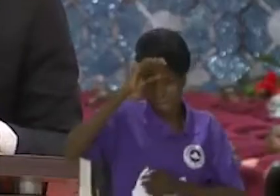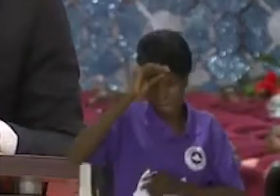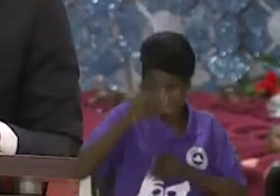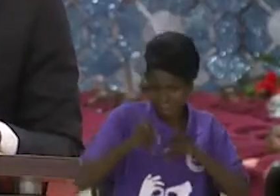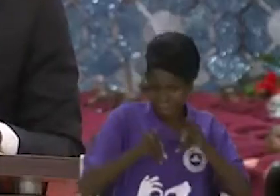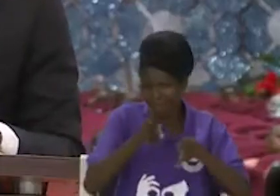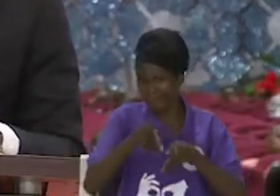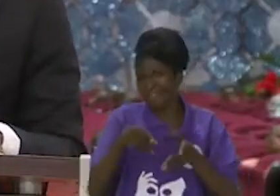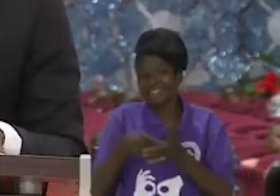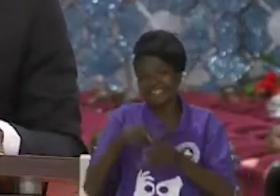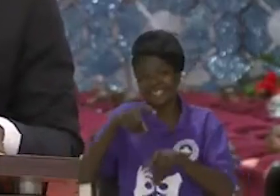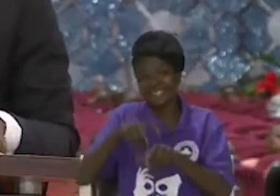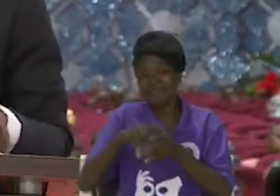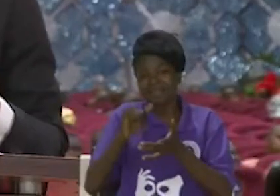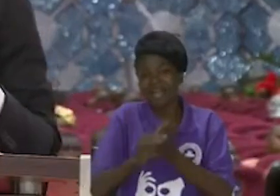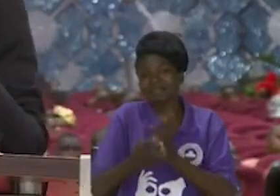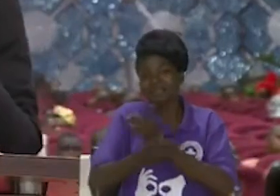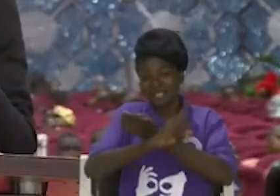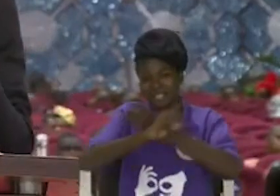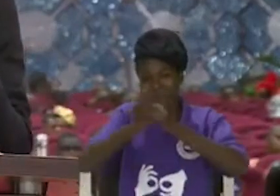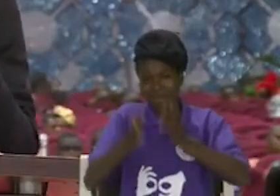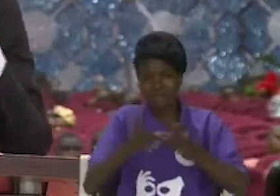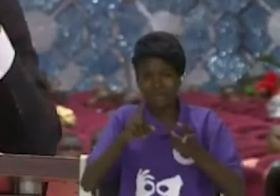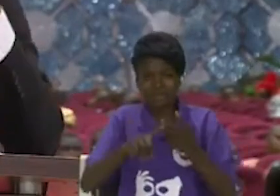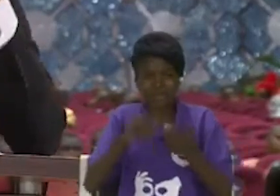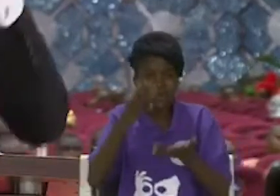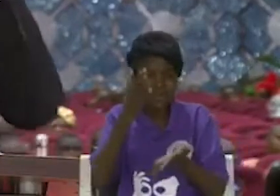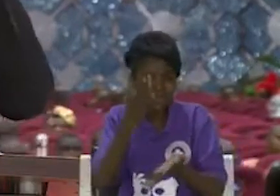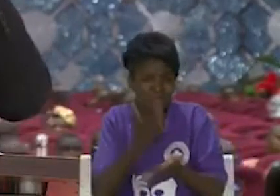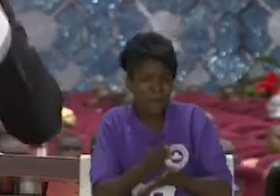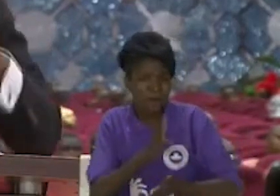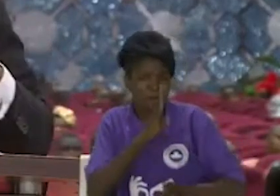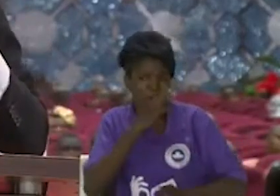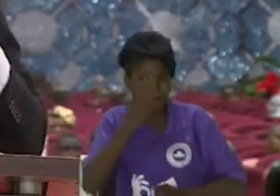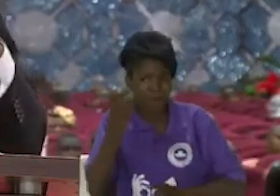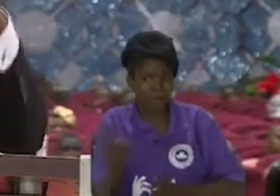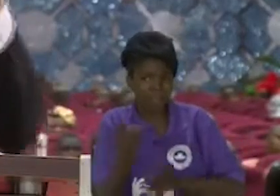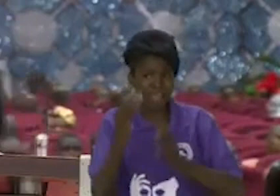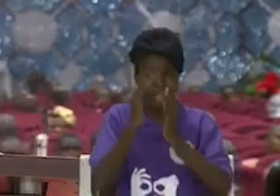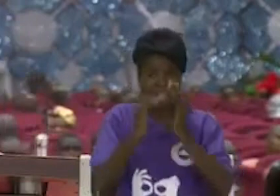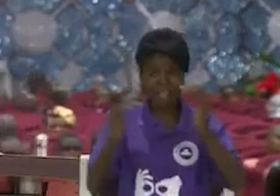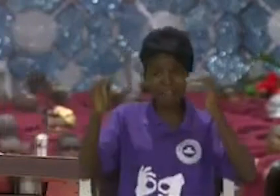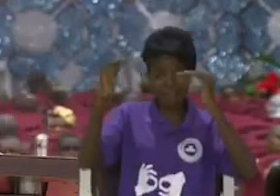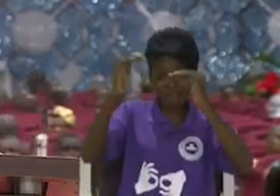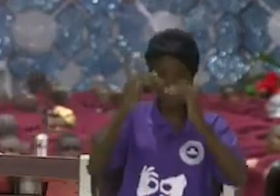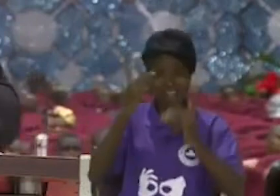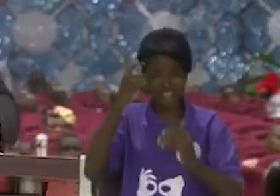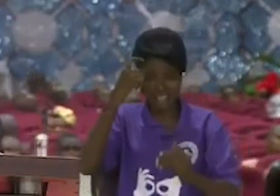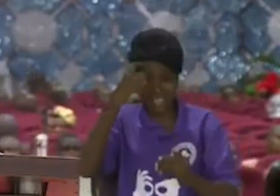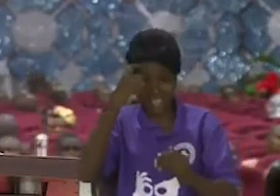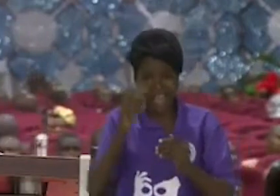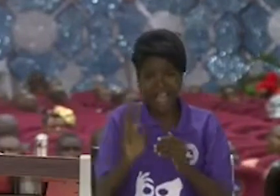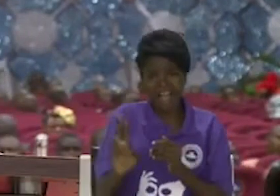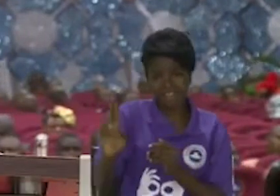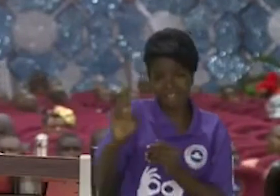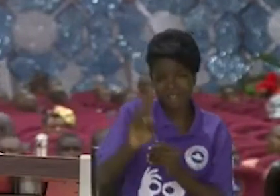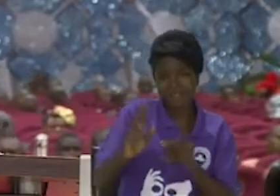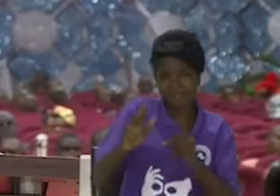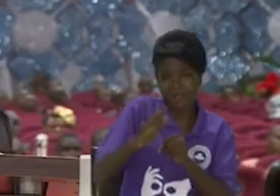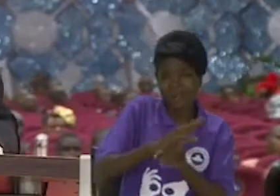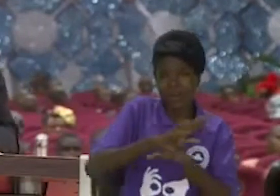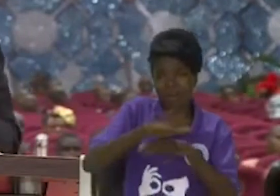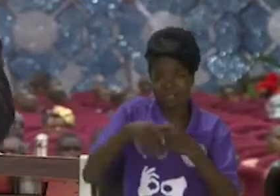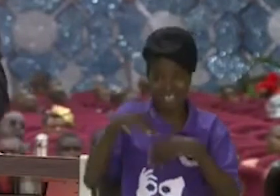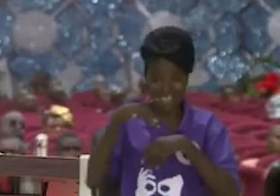has come for us as believers to stop being only heavenly conscious and add earthly usefulness to our existence on the